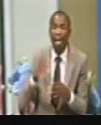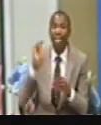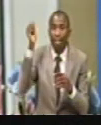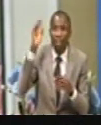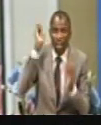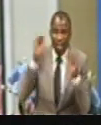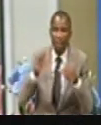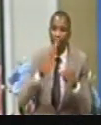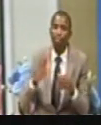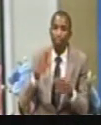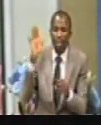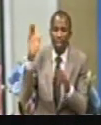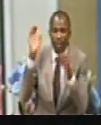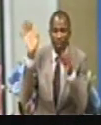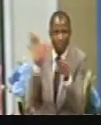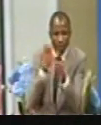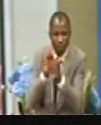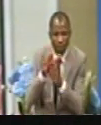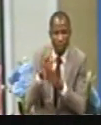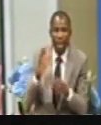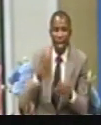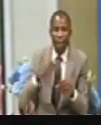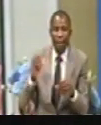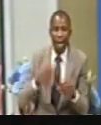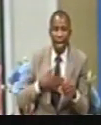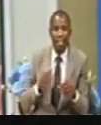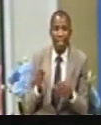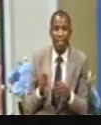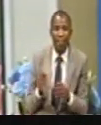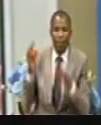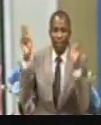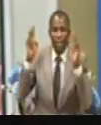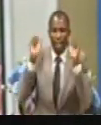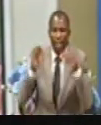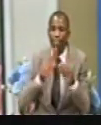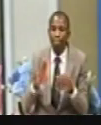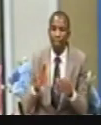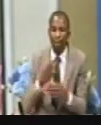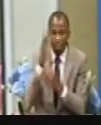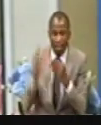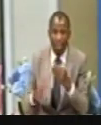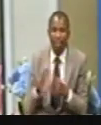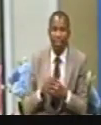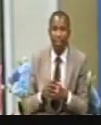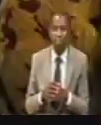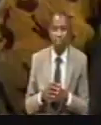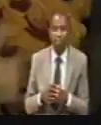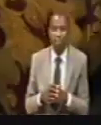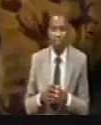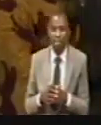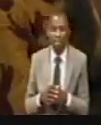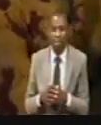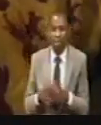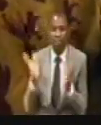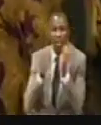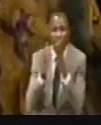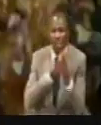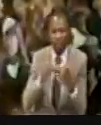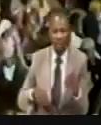that my testimony will be full and the race will be complete. Praise the Lord.